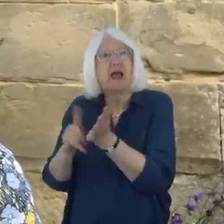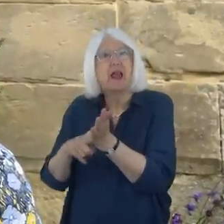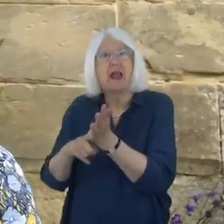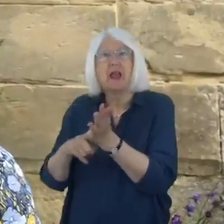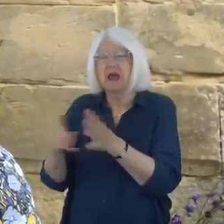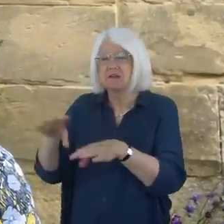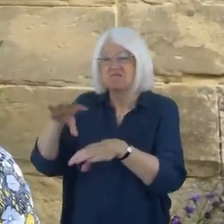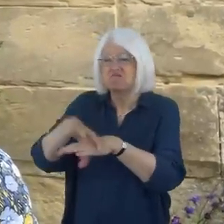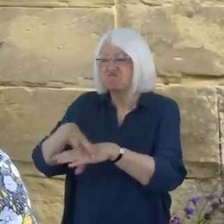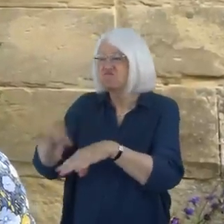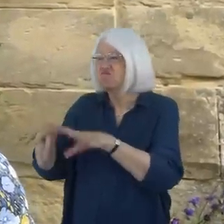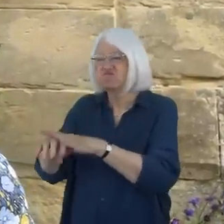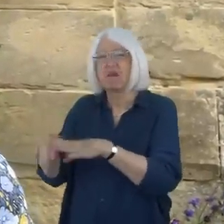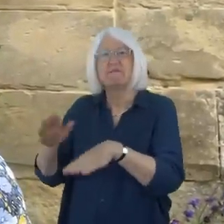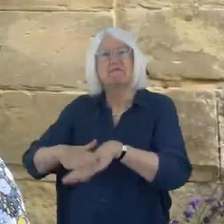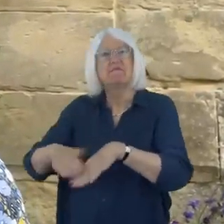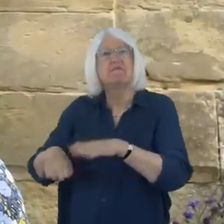stocks.